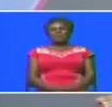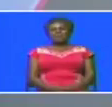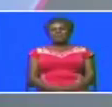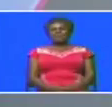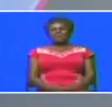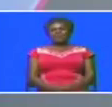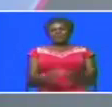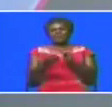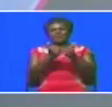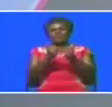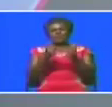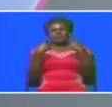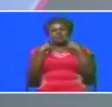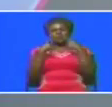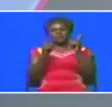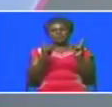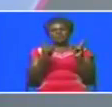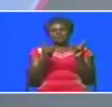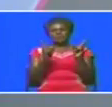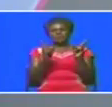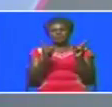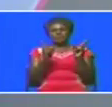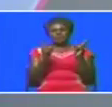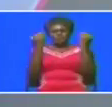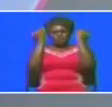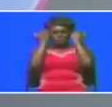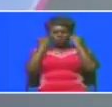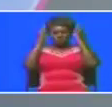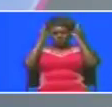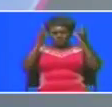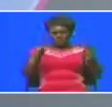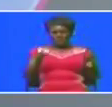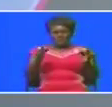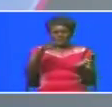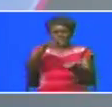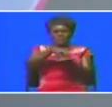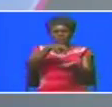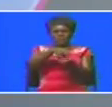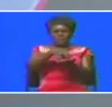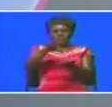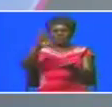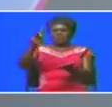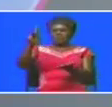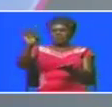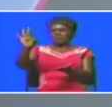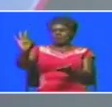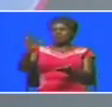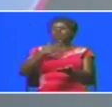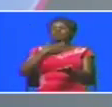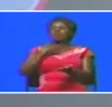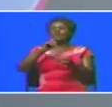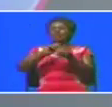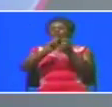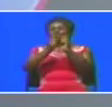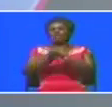Right, let's take a look at sports news now. The Court of Appeal is expected to make a ruling on a case presented by Football Kenya Federation seeking to overturn